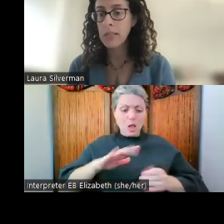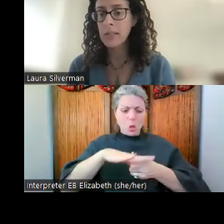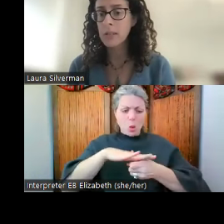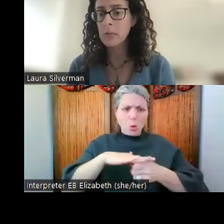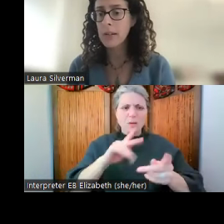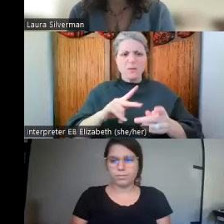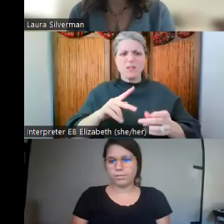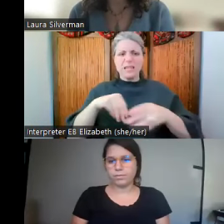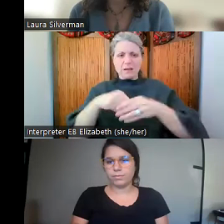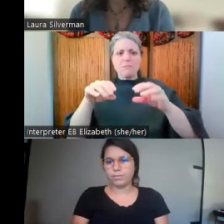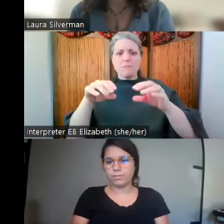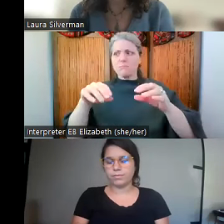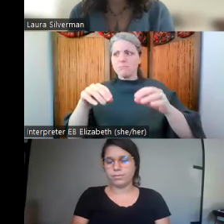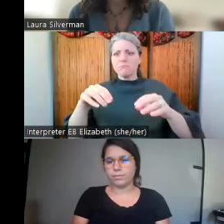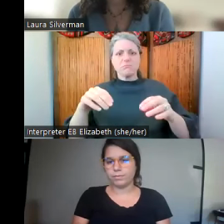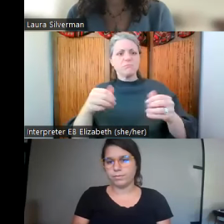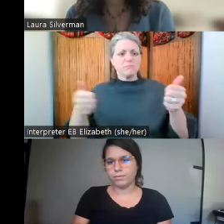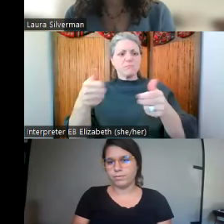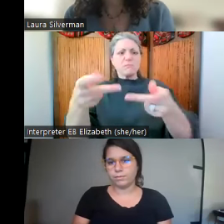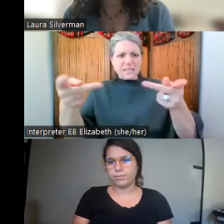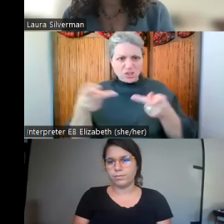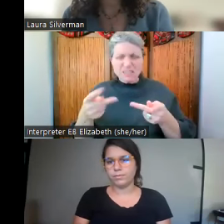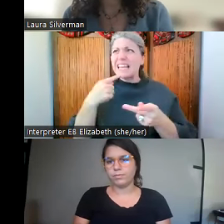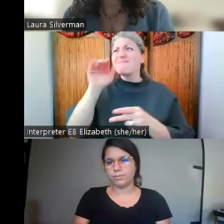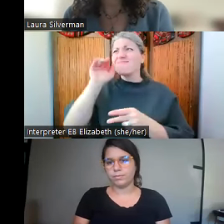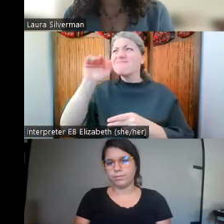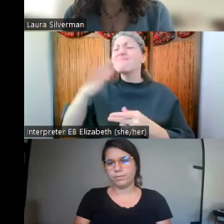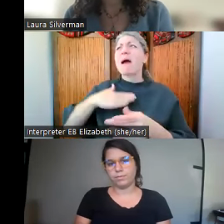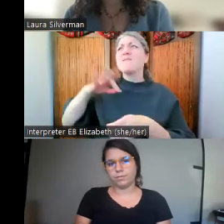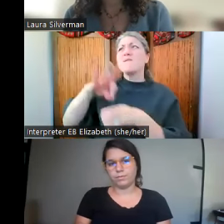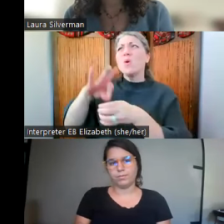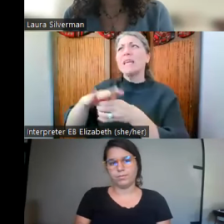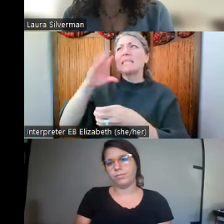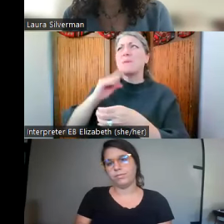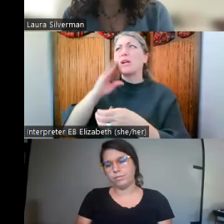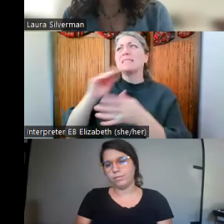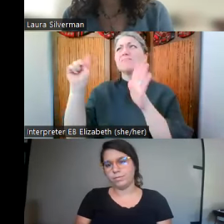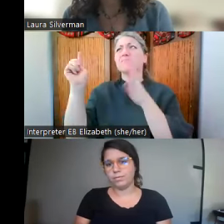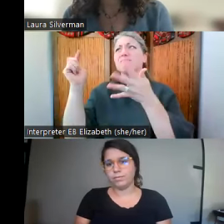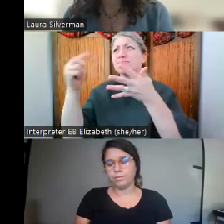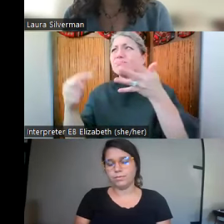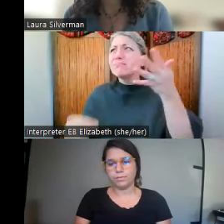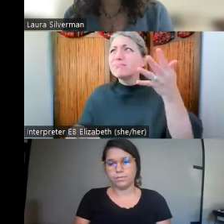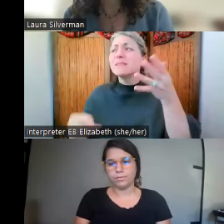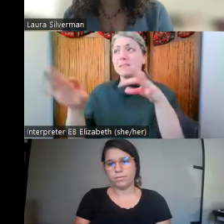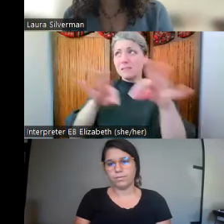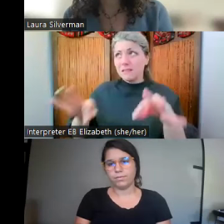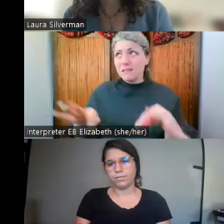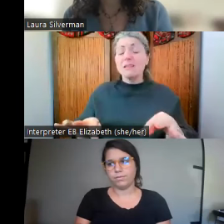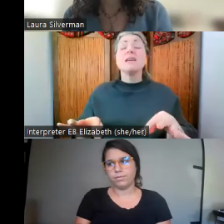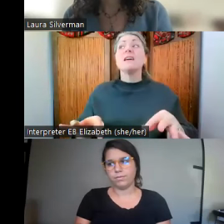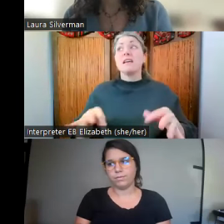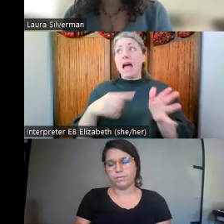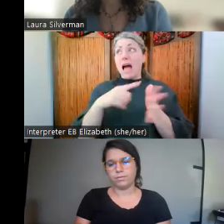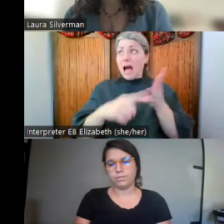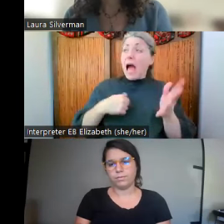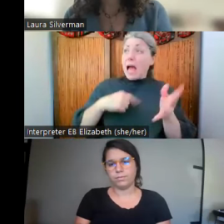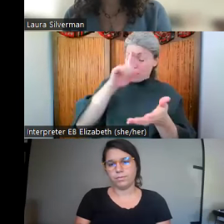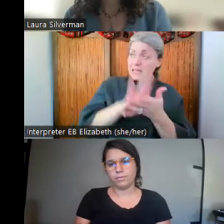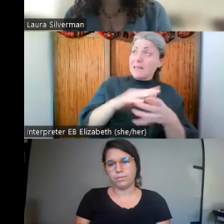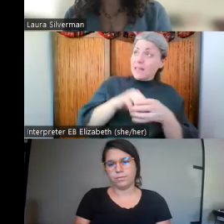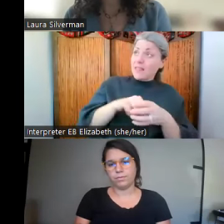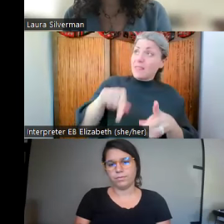can be in touch with them about your voting experience. You can also be in touch with them about bills that you believe in that may